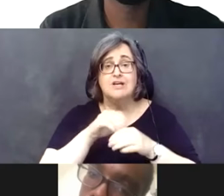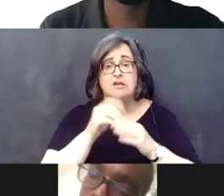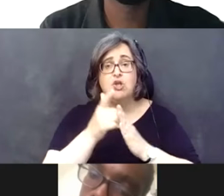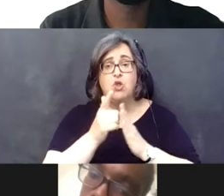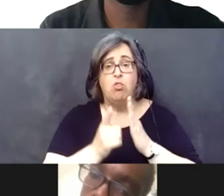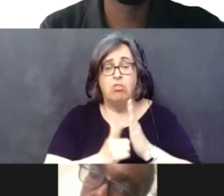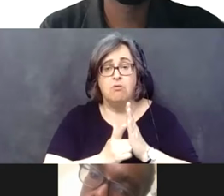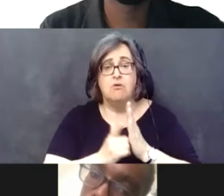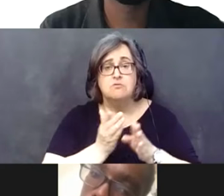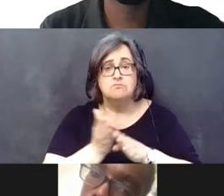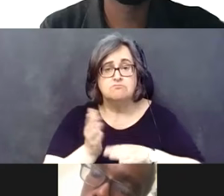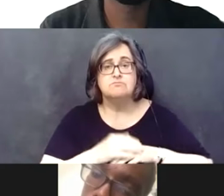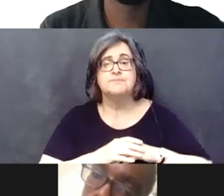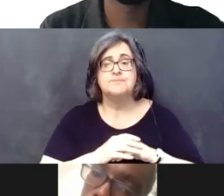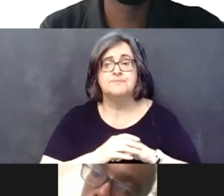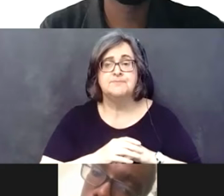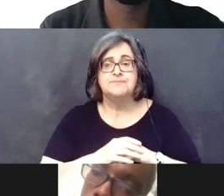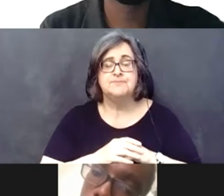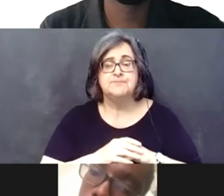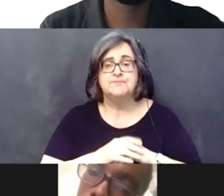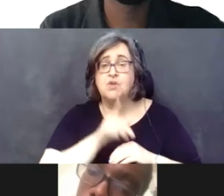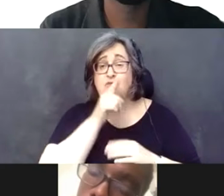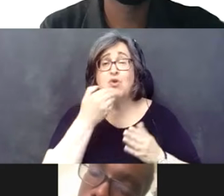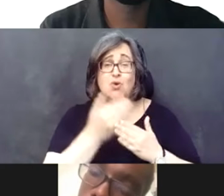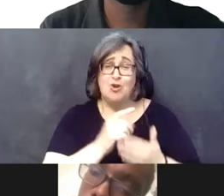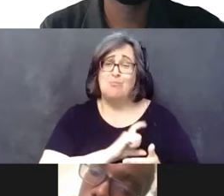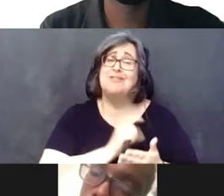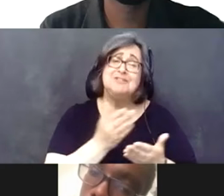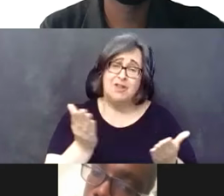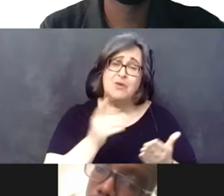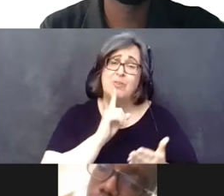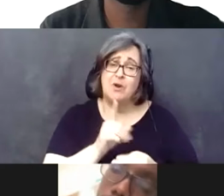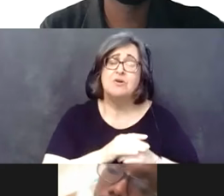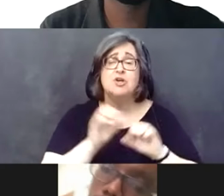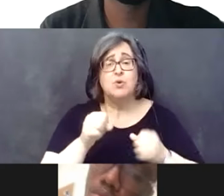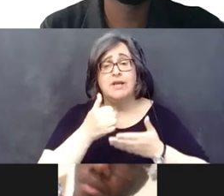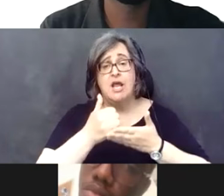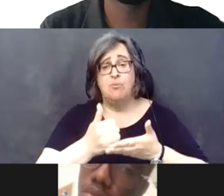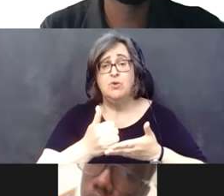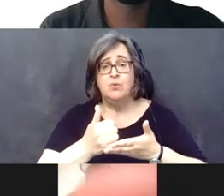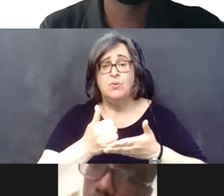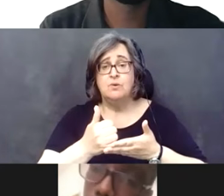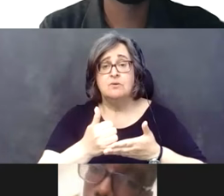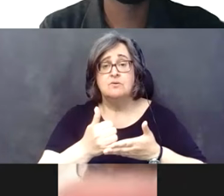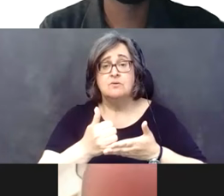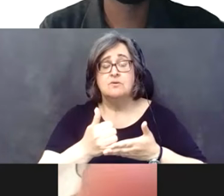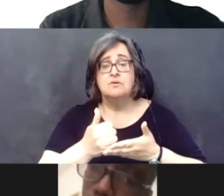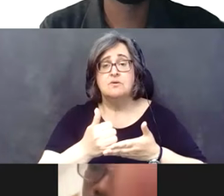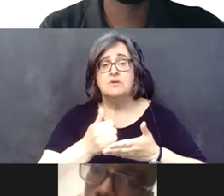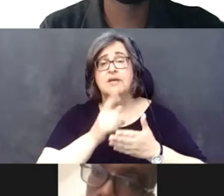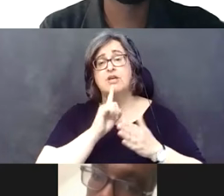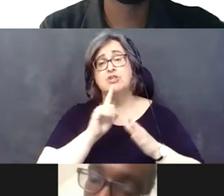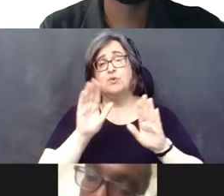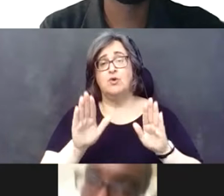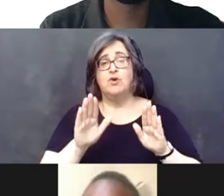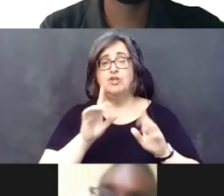enforcement in that. There are good ones out there that can help you. And it's great to